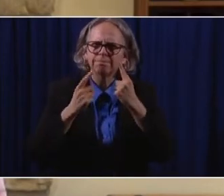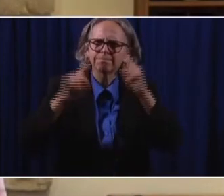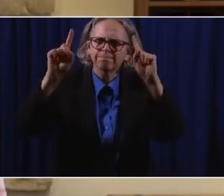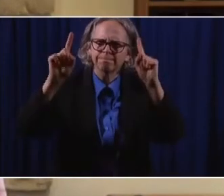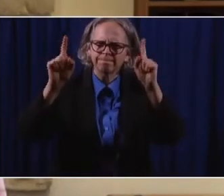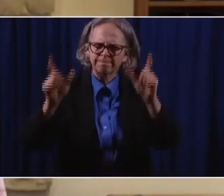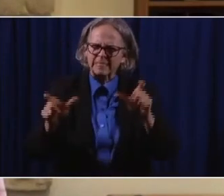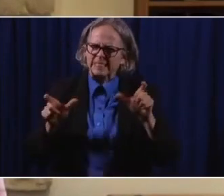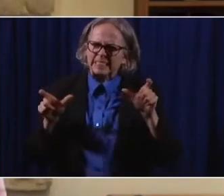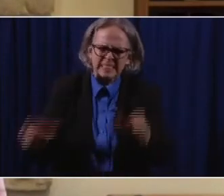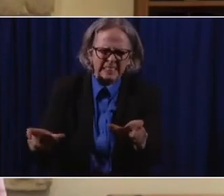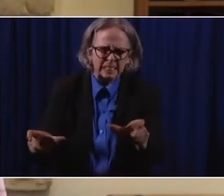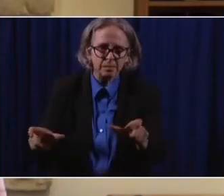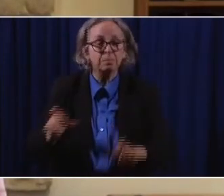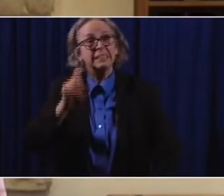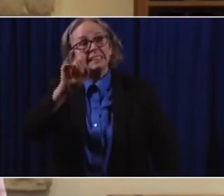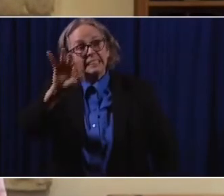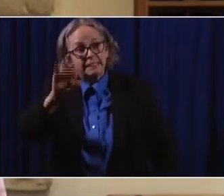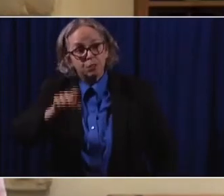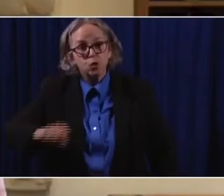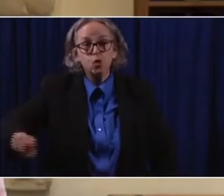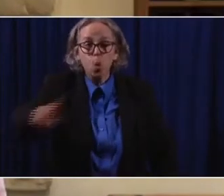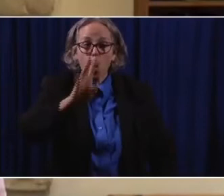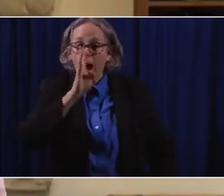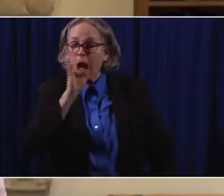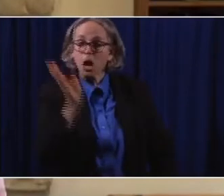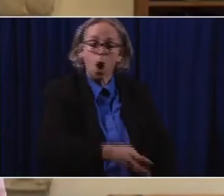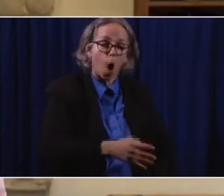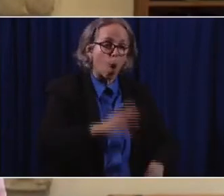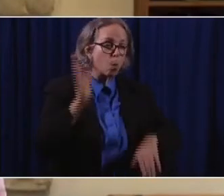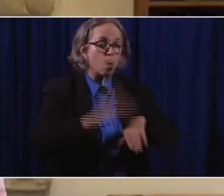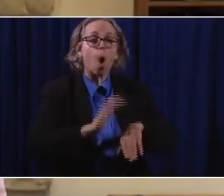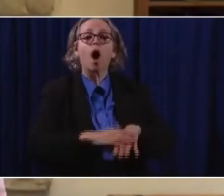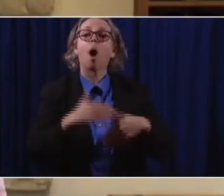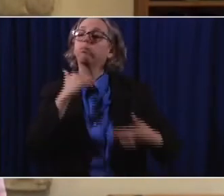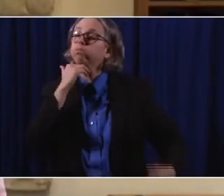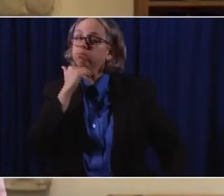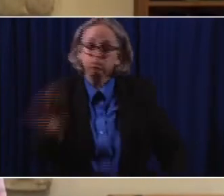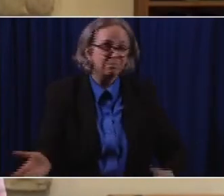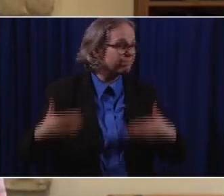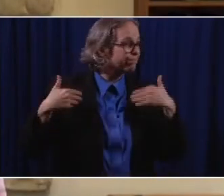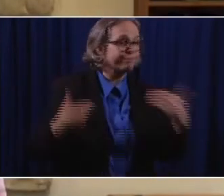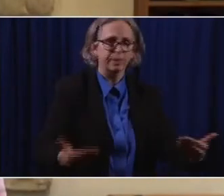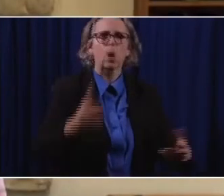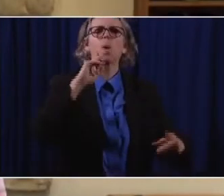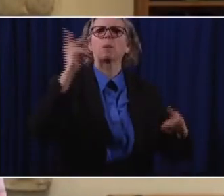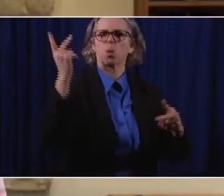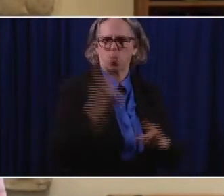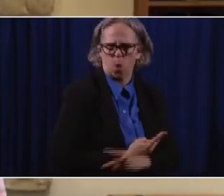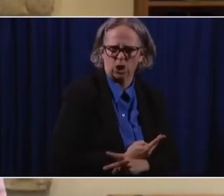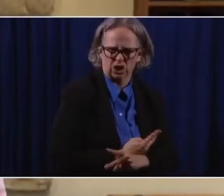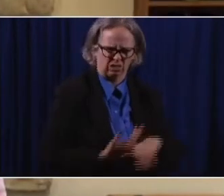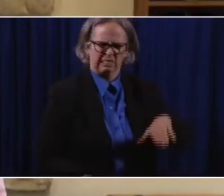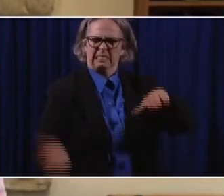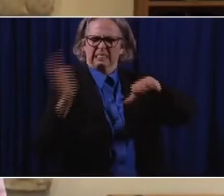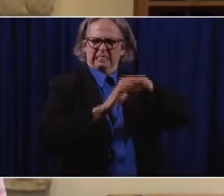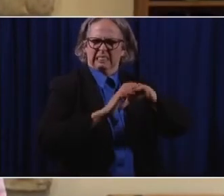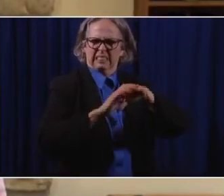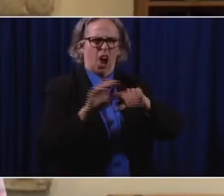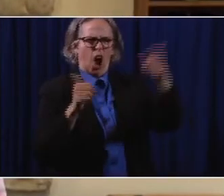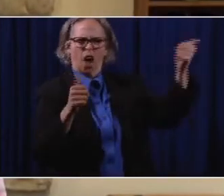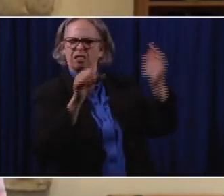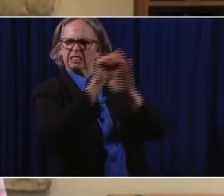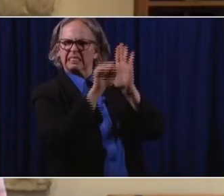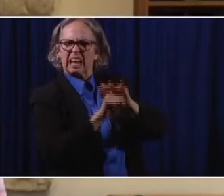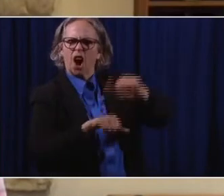the sacrifices. So many of you have worn masks. No one wants to wear a mask. We all get tired of it. So many of you kept distance. So